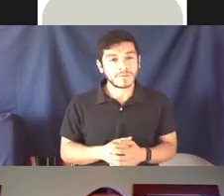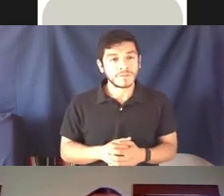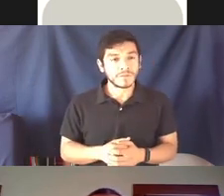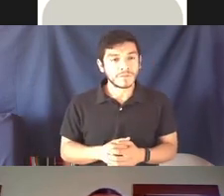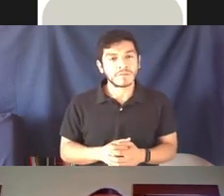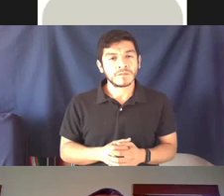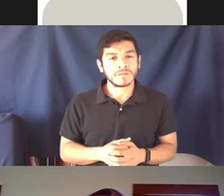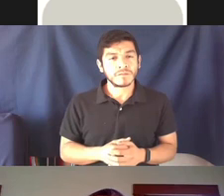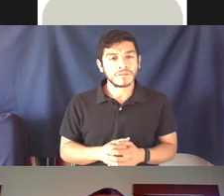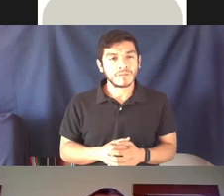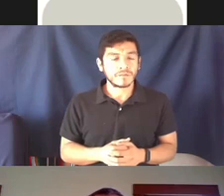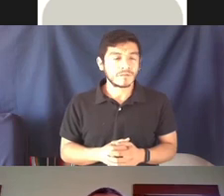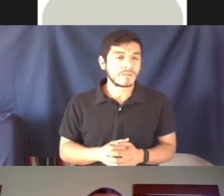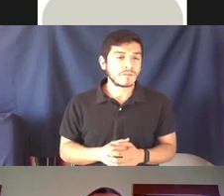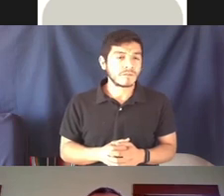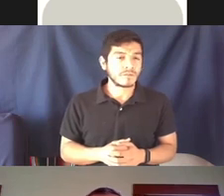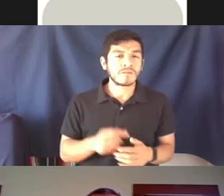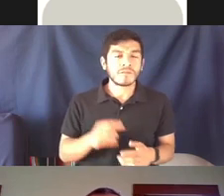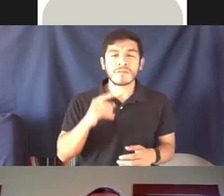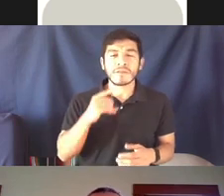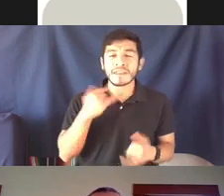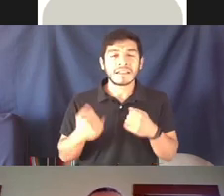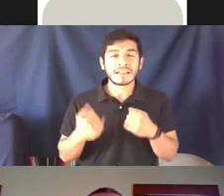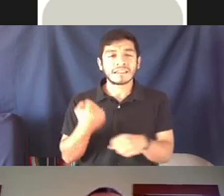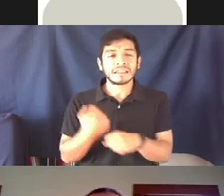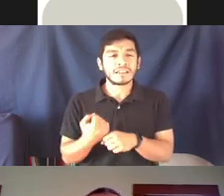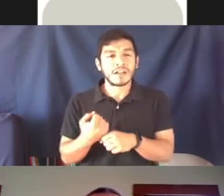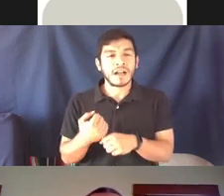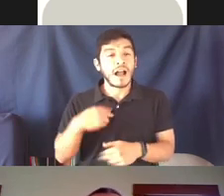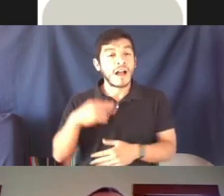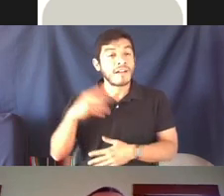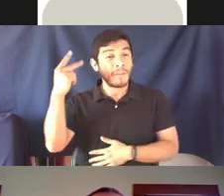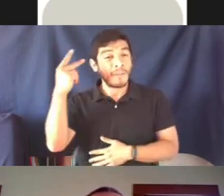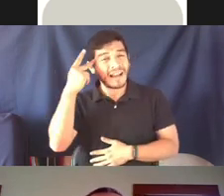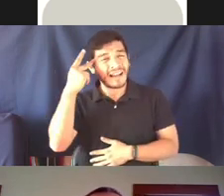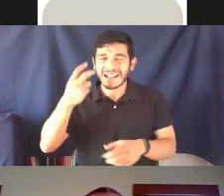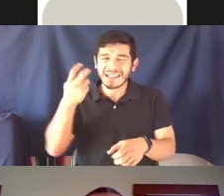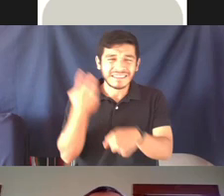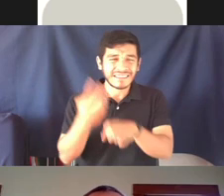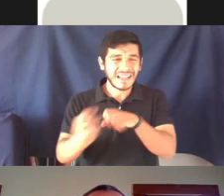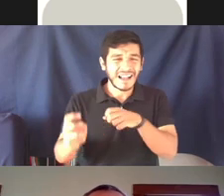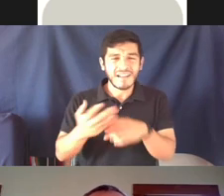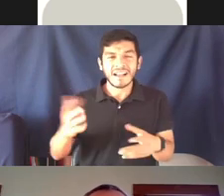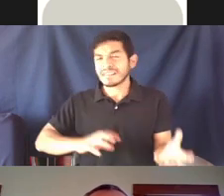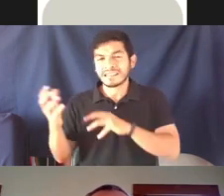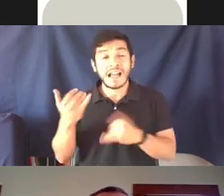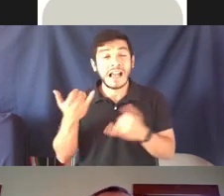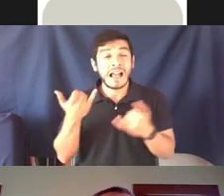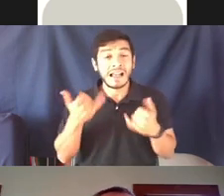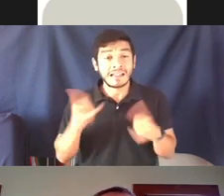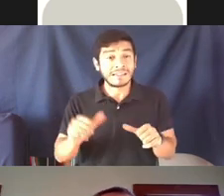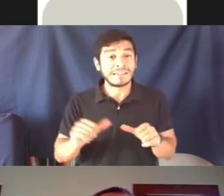last year. It's been a year of political unrest and turmoil that is still unfortunately continuing,